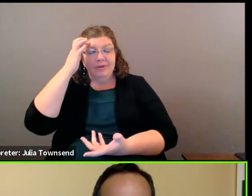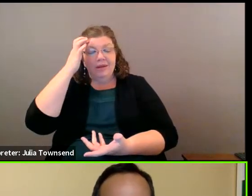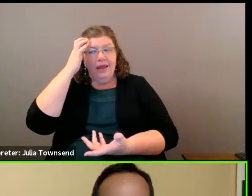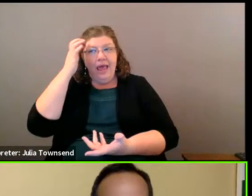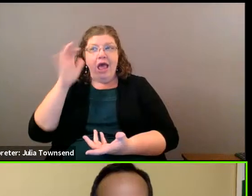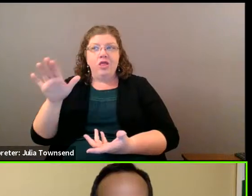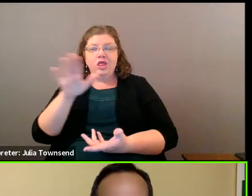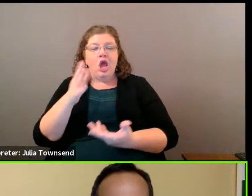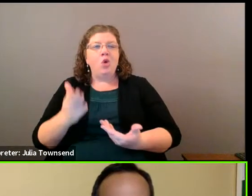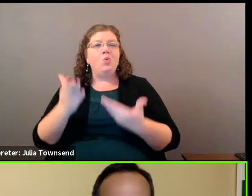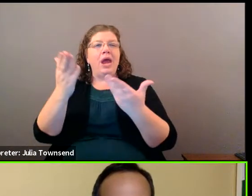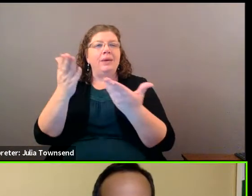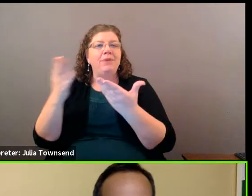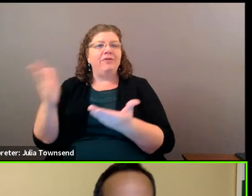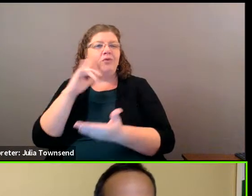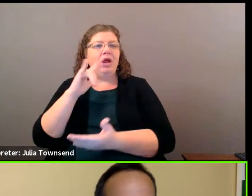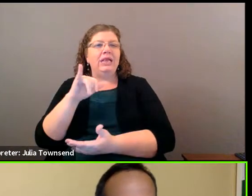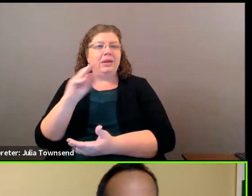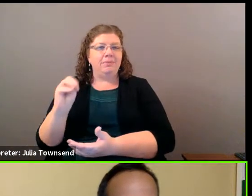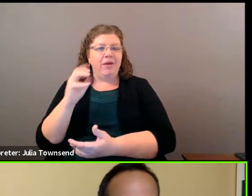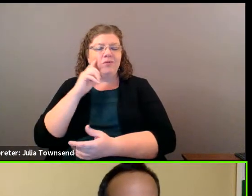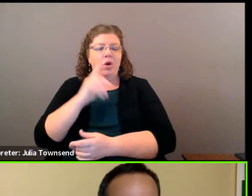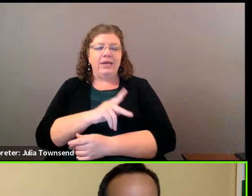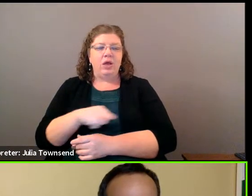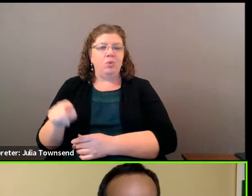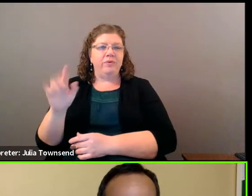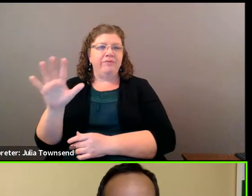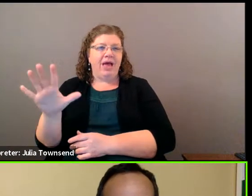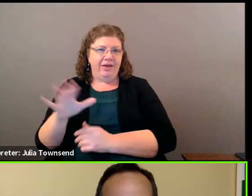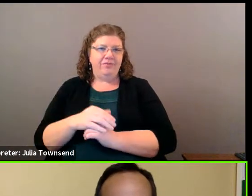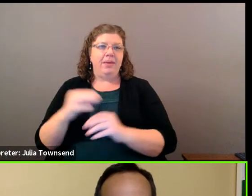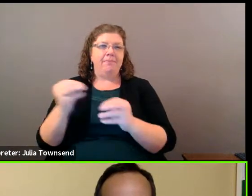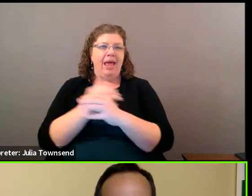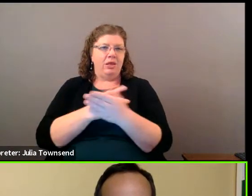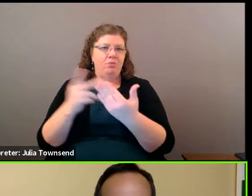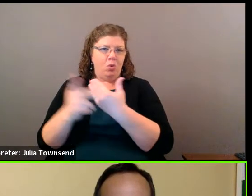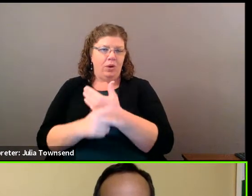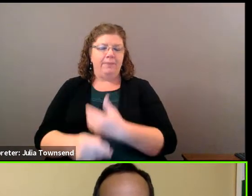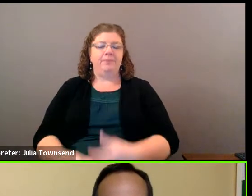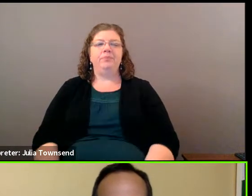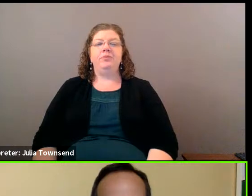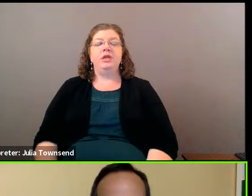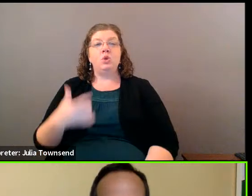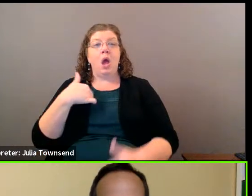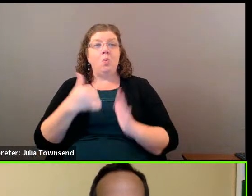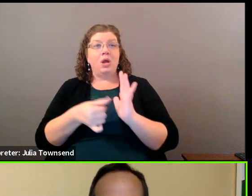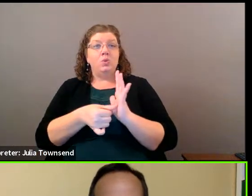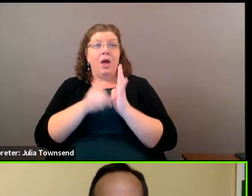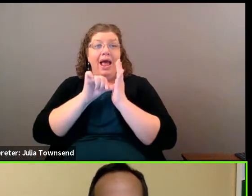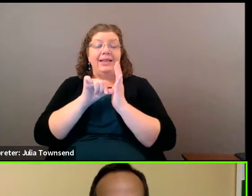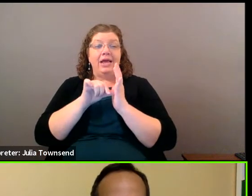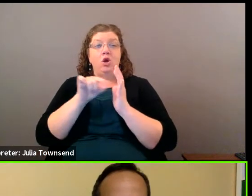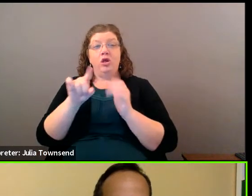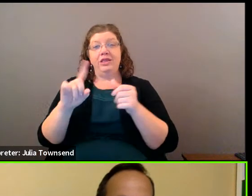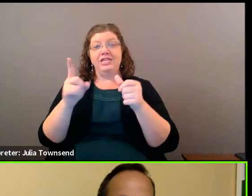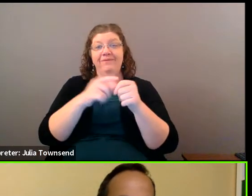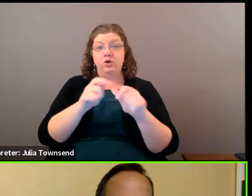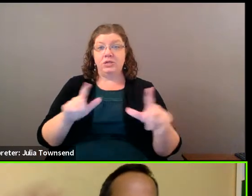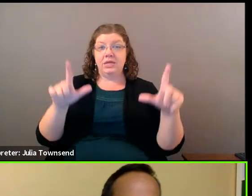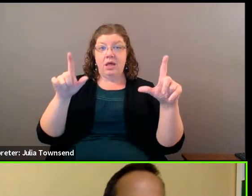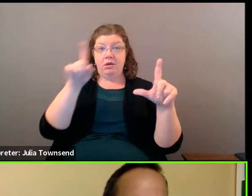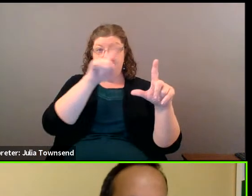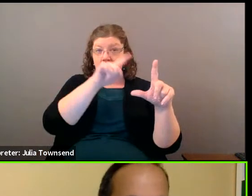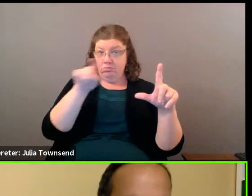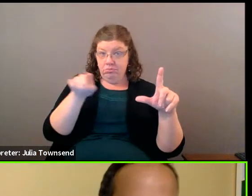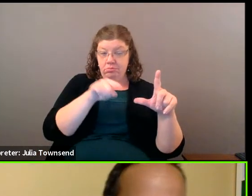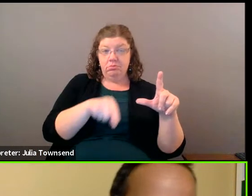recommendations for the Illustrative Math K-5 math program. And so I want to highlight on this first slide where you see sort